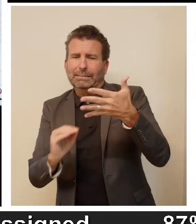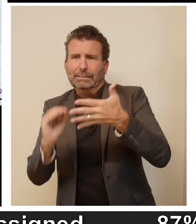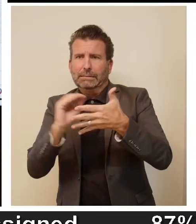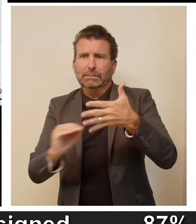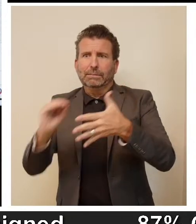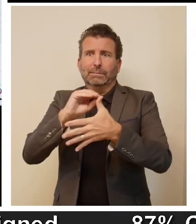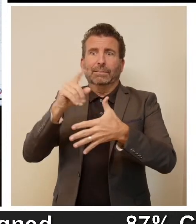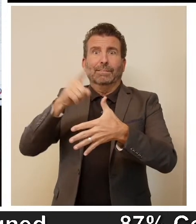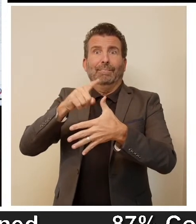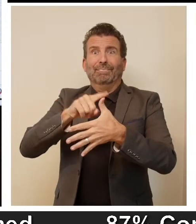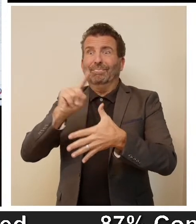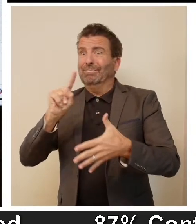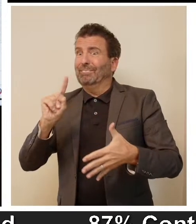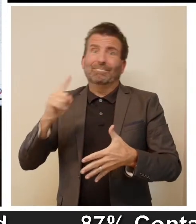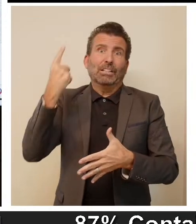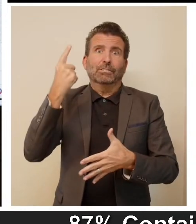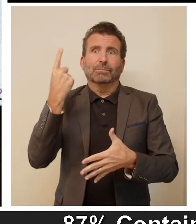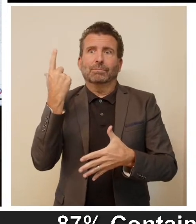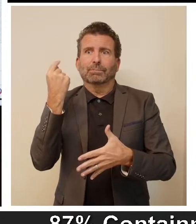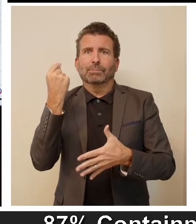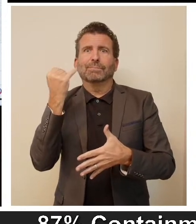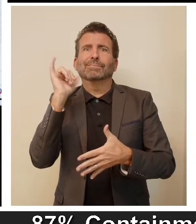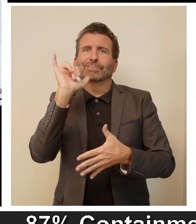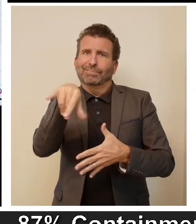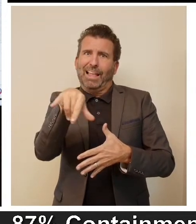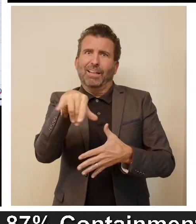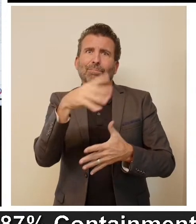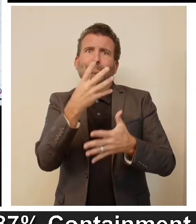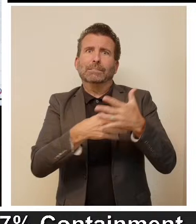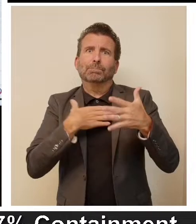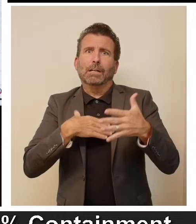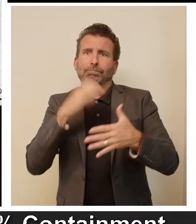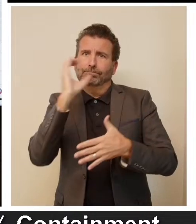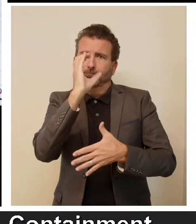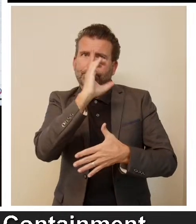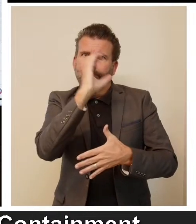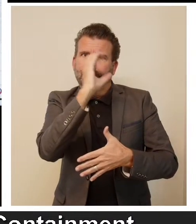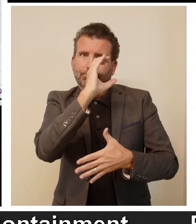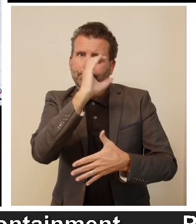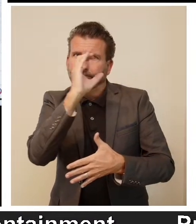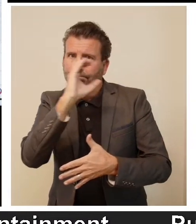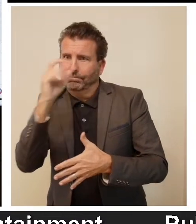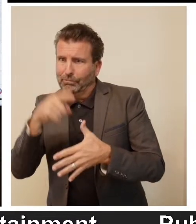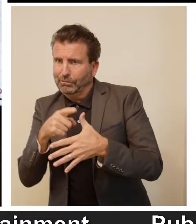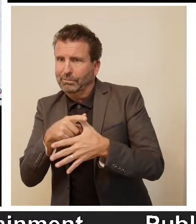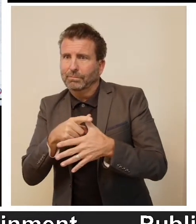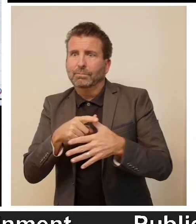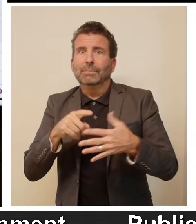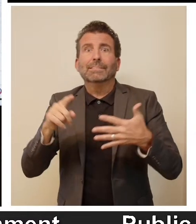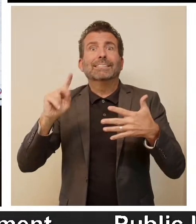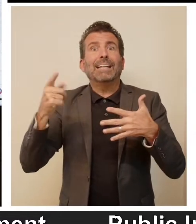must be cleared of hazards such as downed power lines, fallen trees, and broken glass.